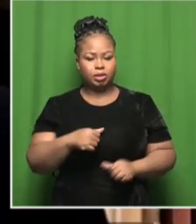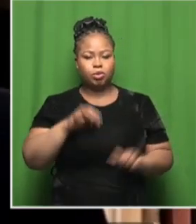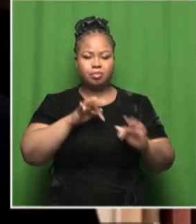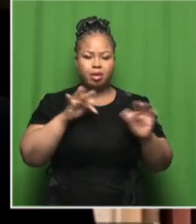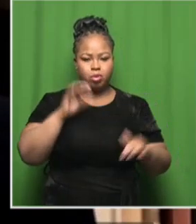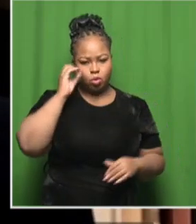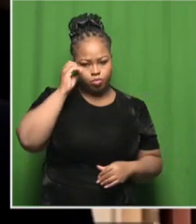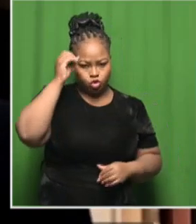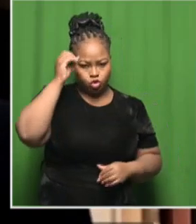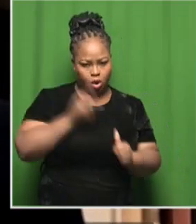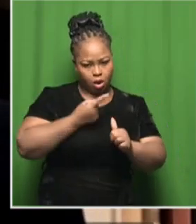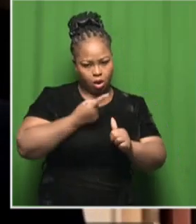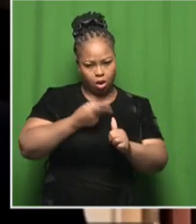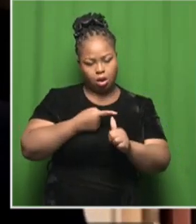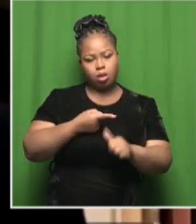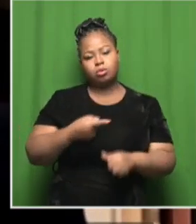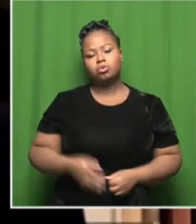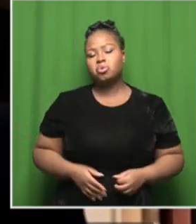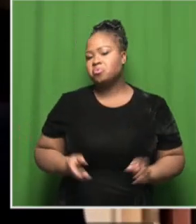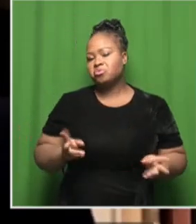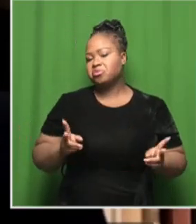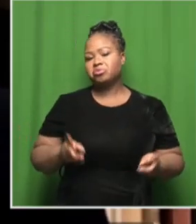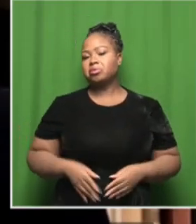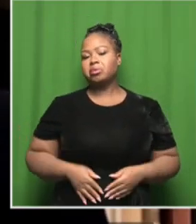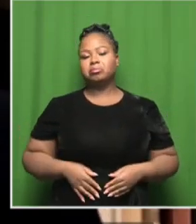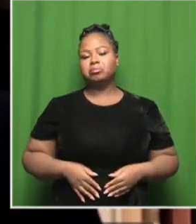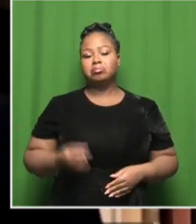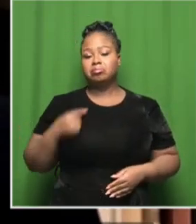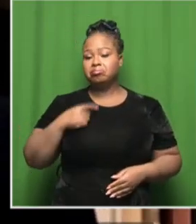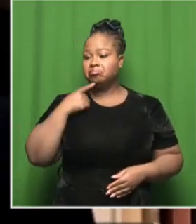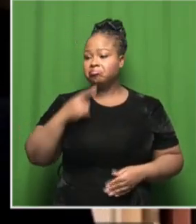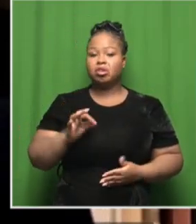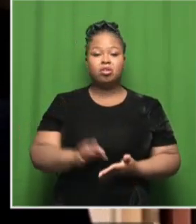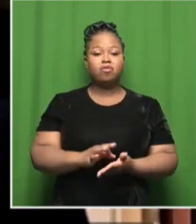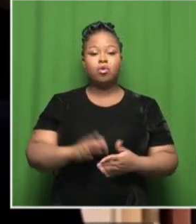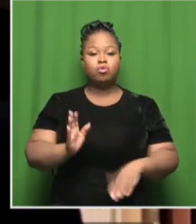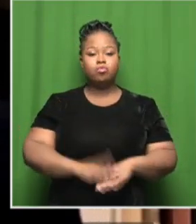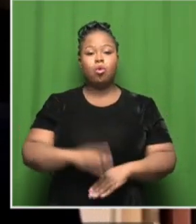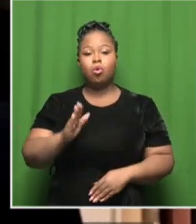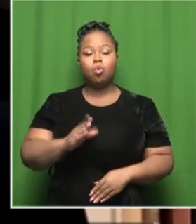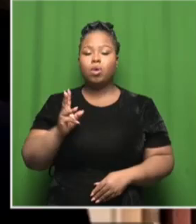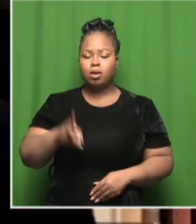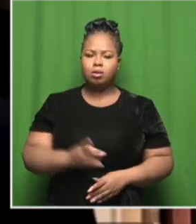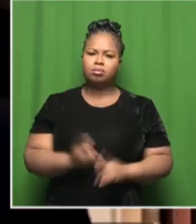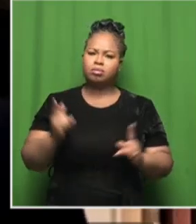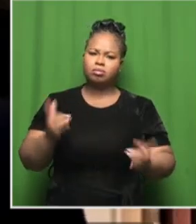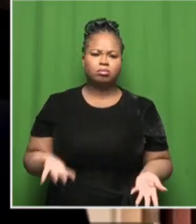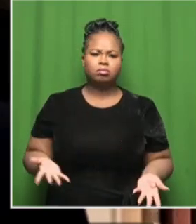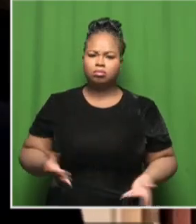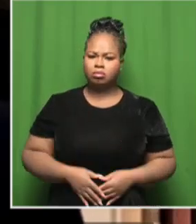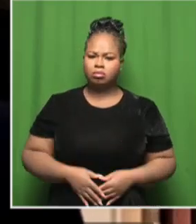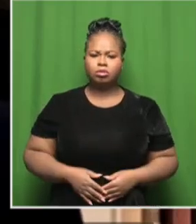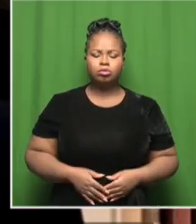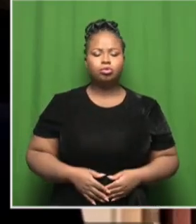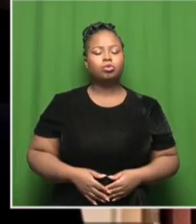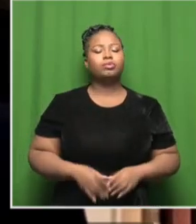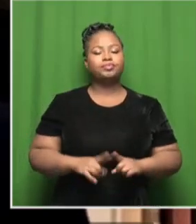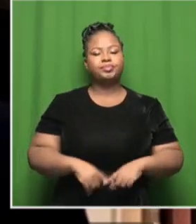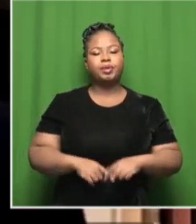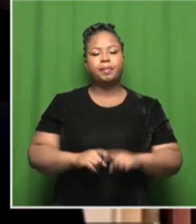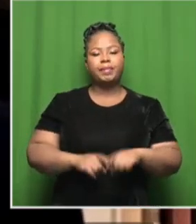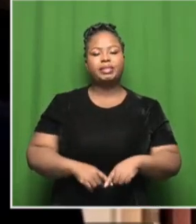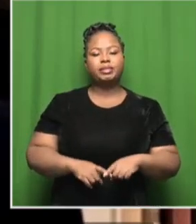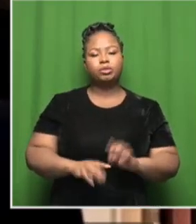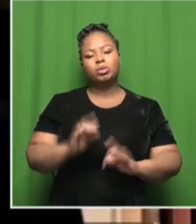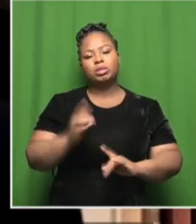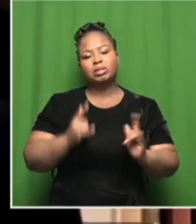we just take naturally the idea that who has more votes ought to win, and that it shouldn't matter how they're distributed among states. If more